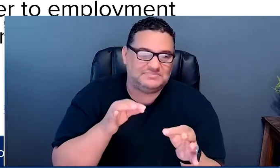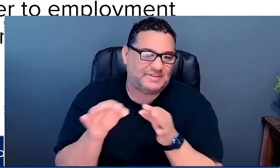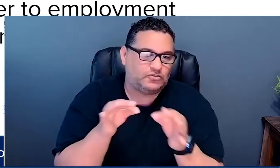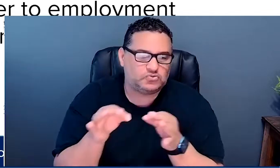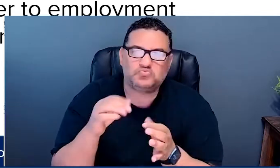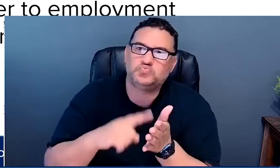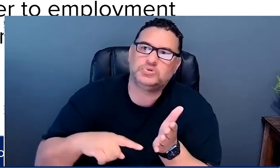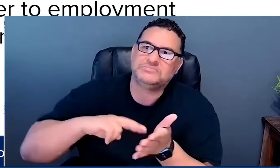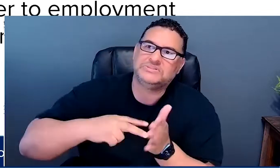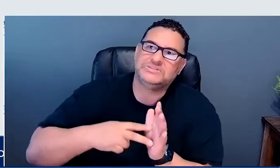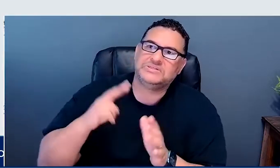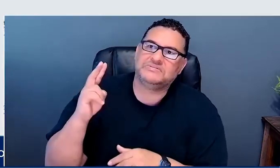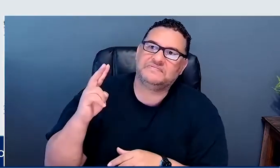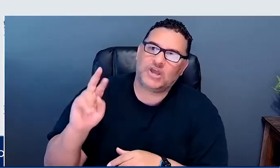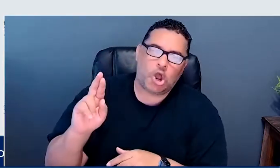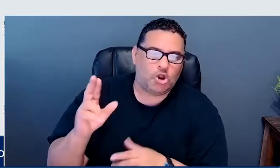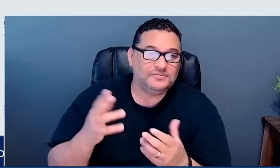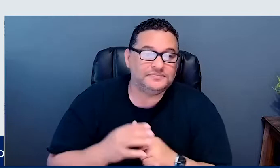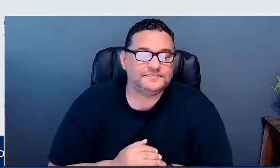rehabilitation. Next.